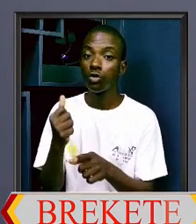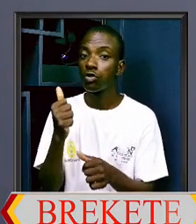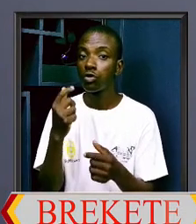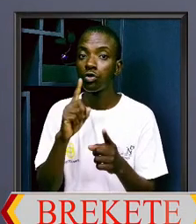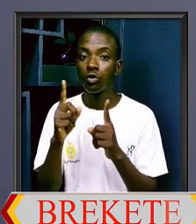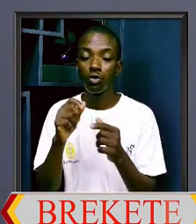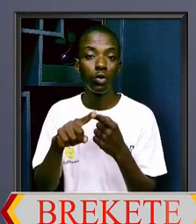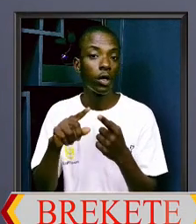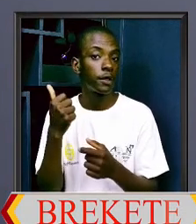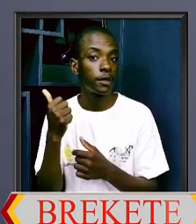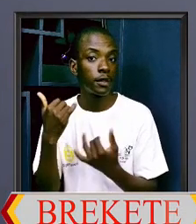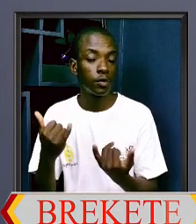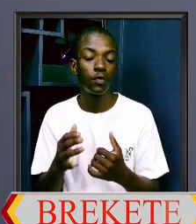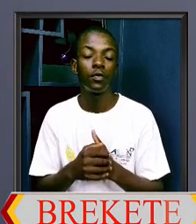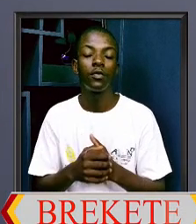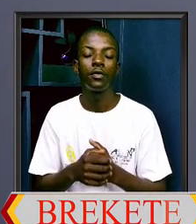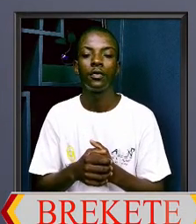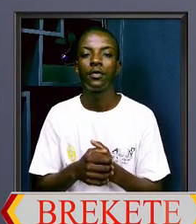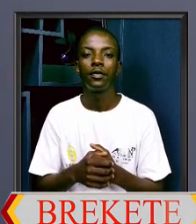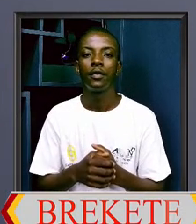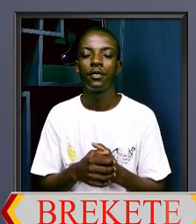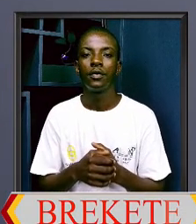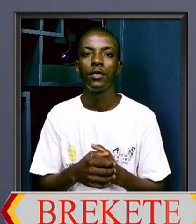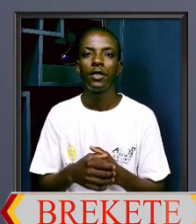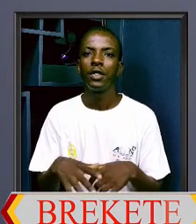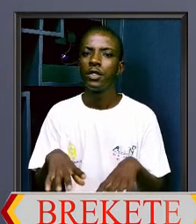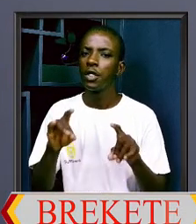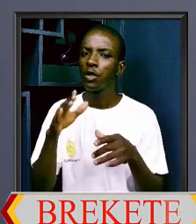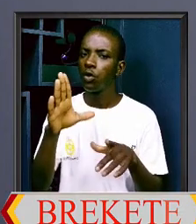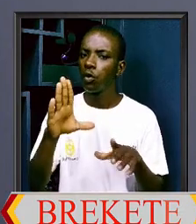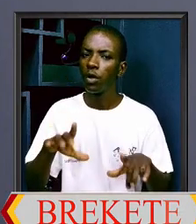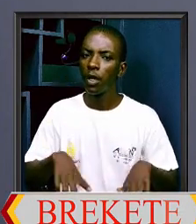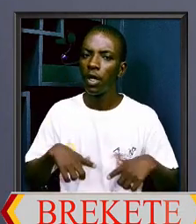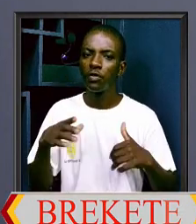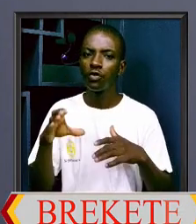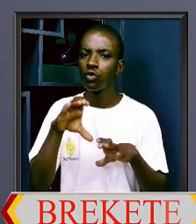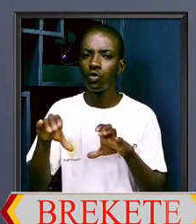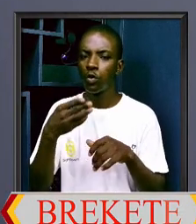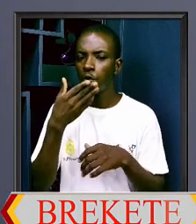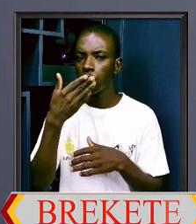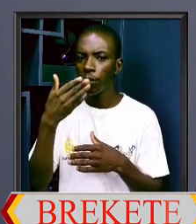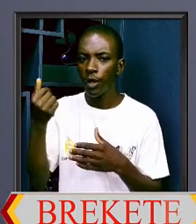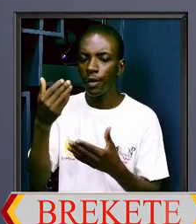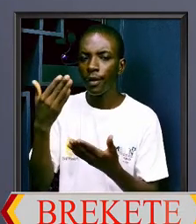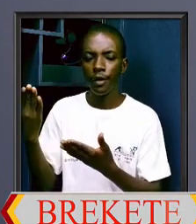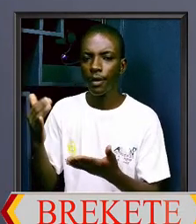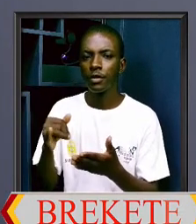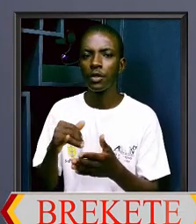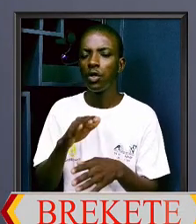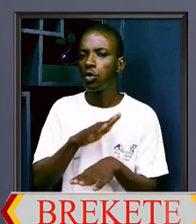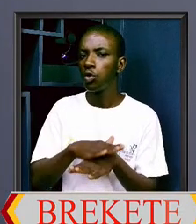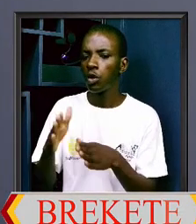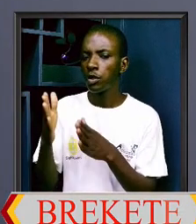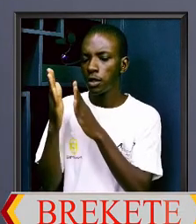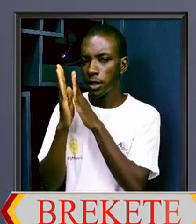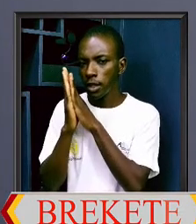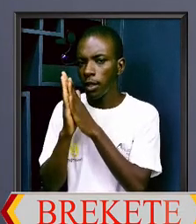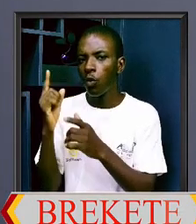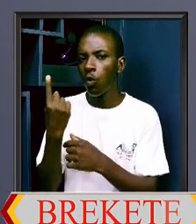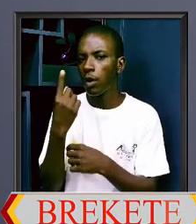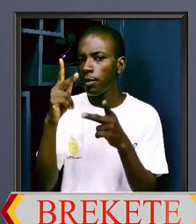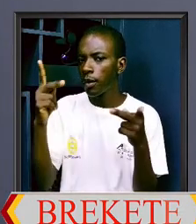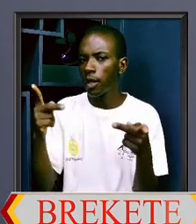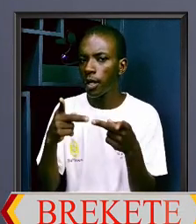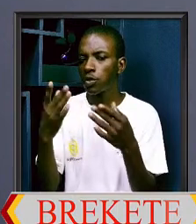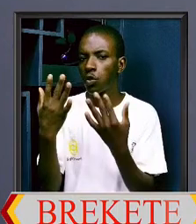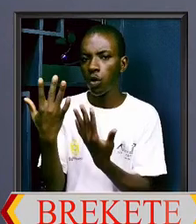to now take your life do better no lie down for one place